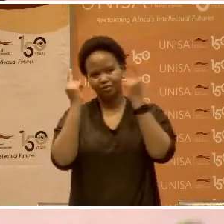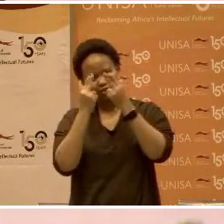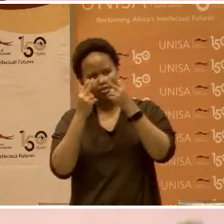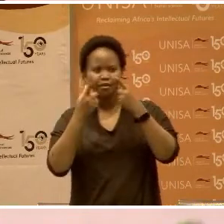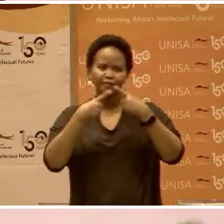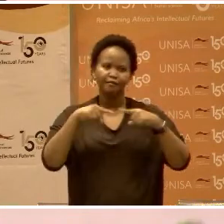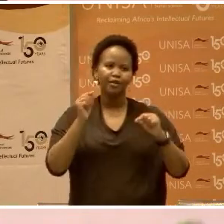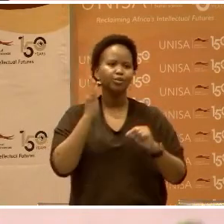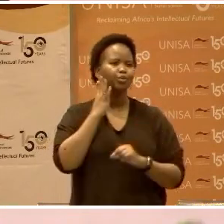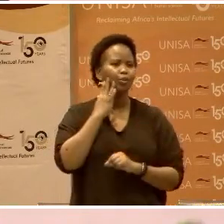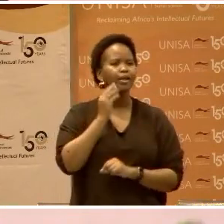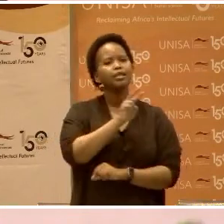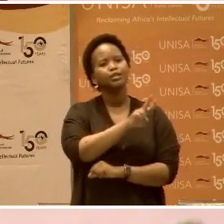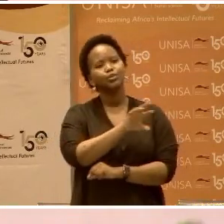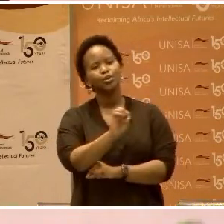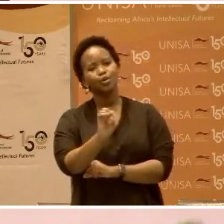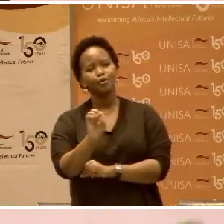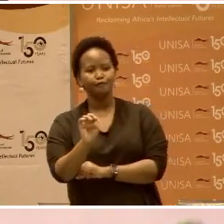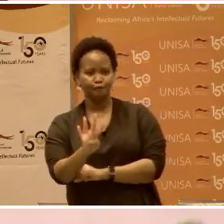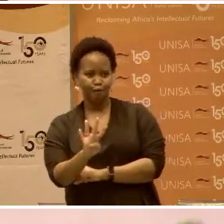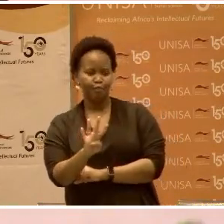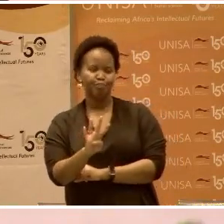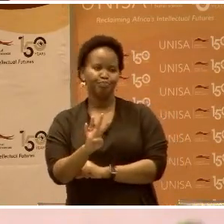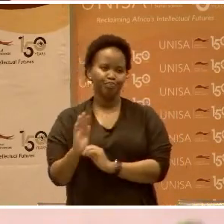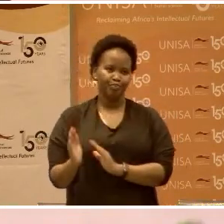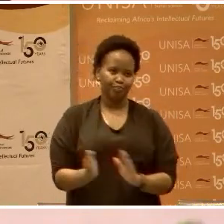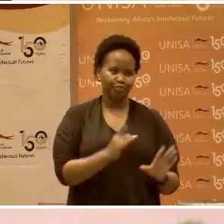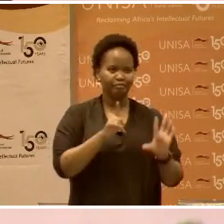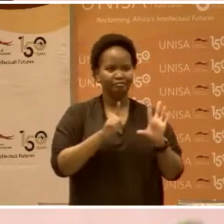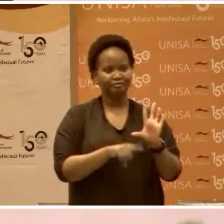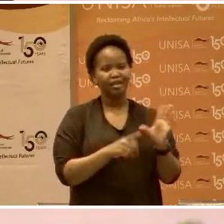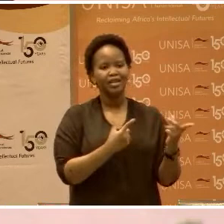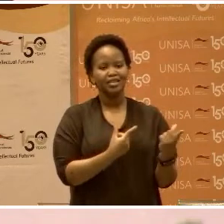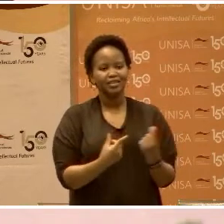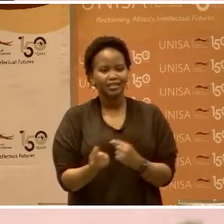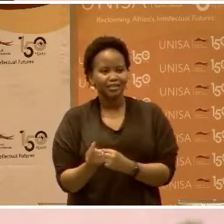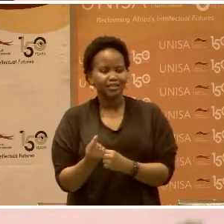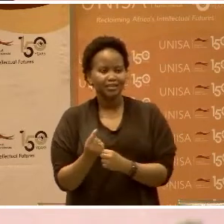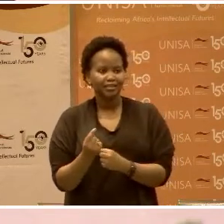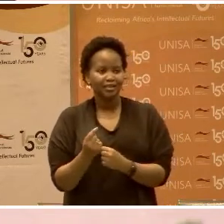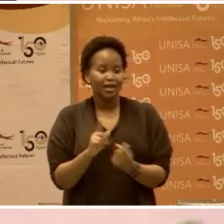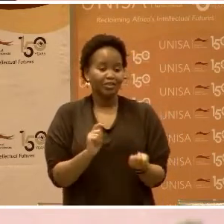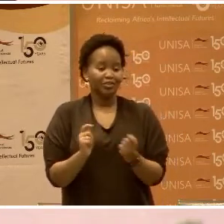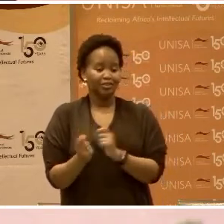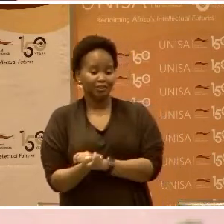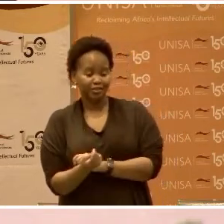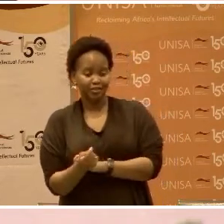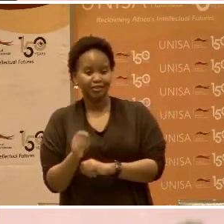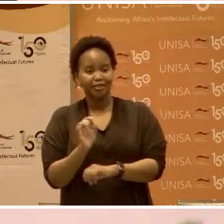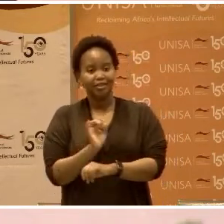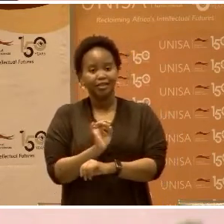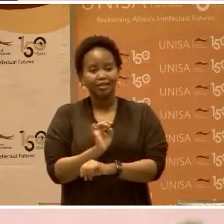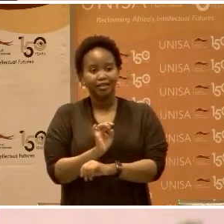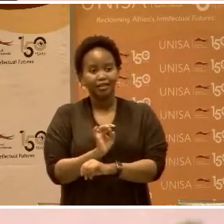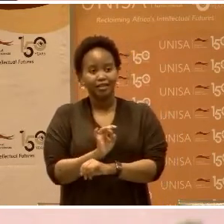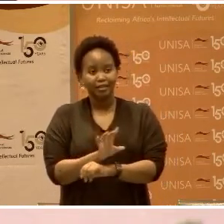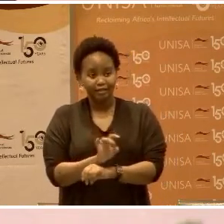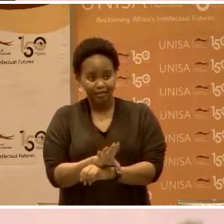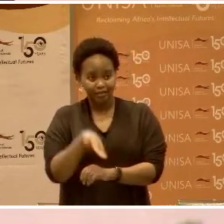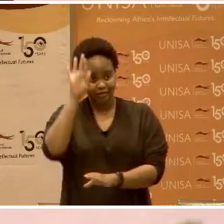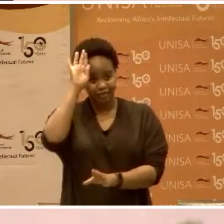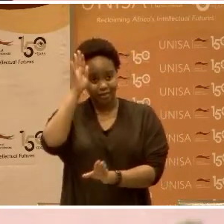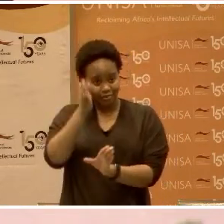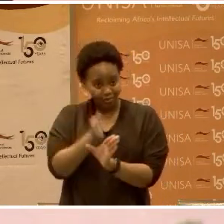2004. He then returned to counseling psychology to commence a PhD in